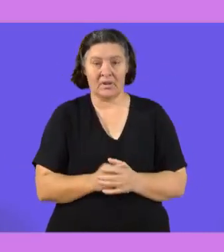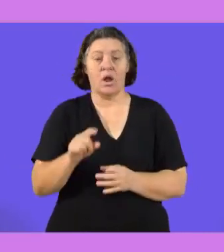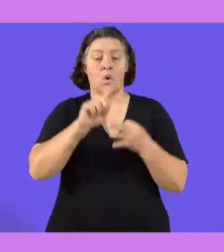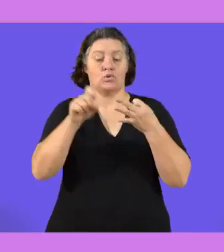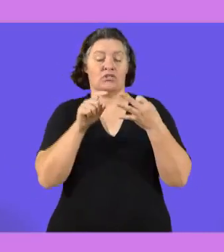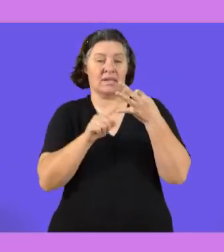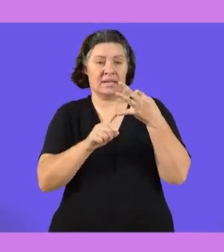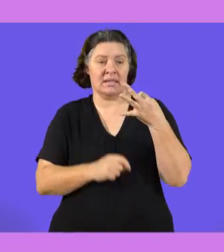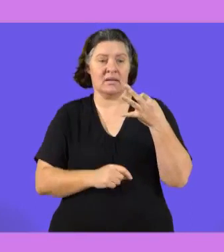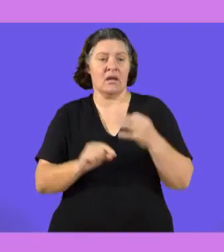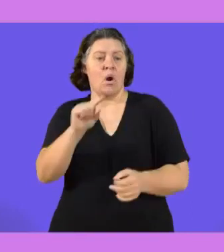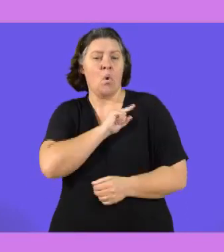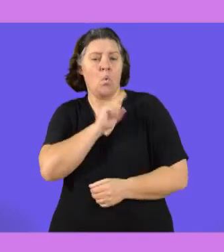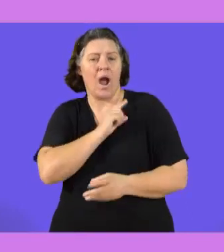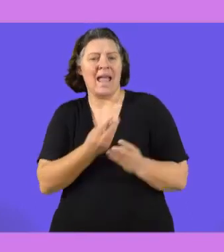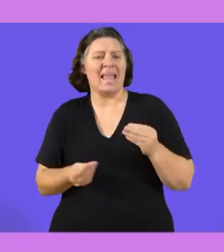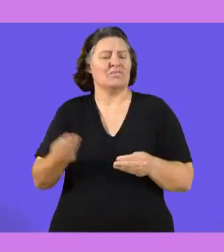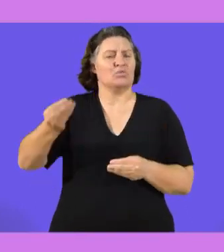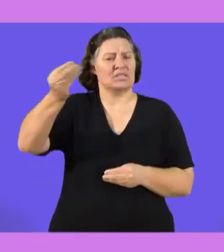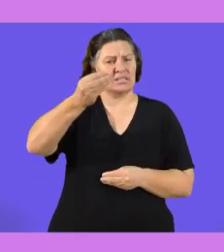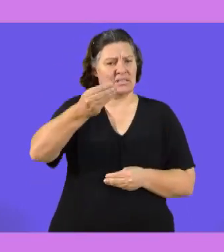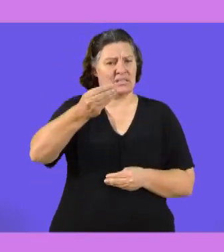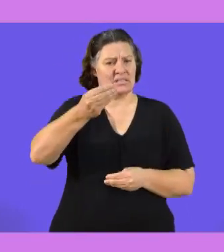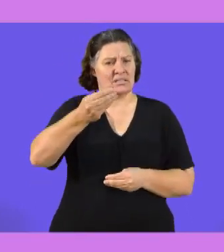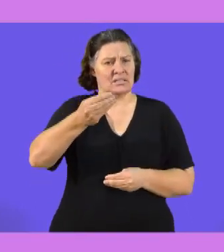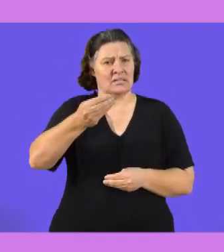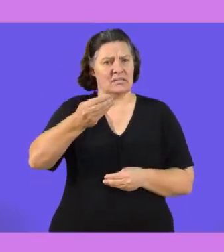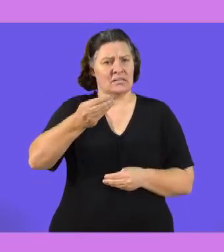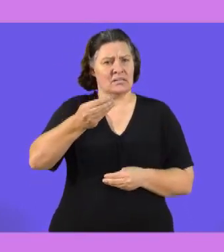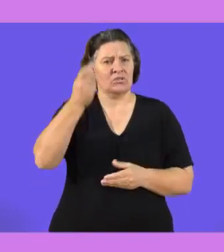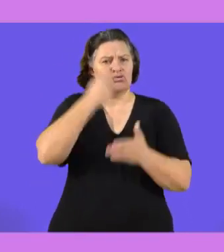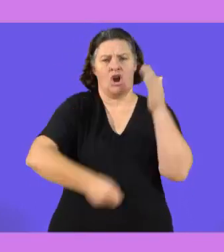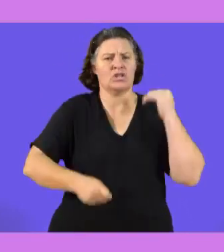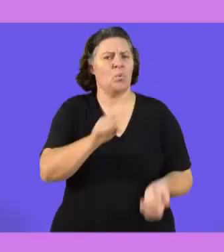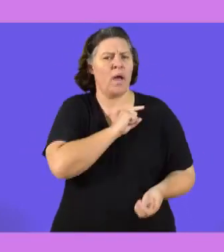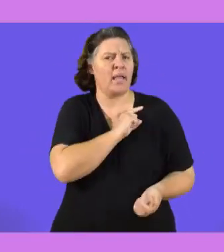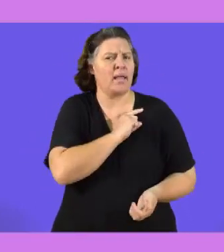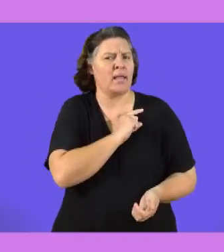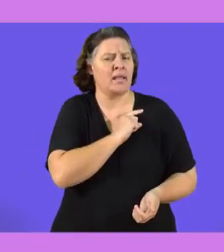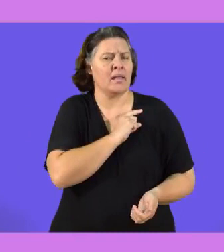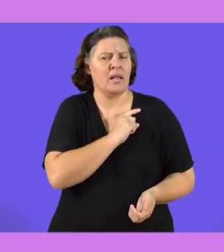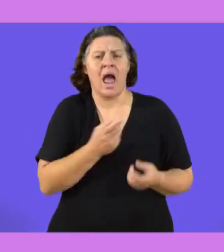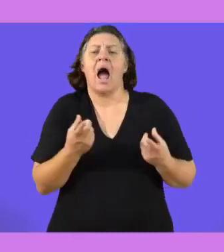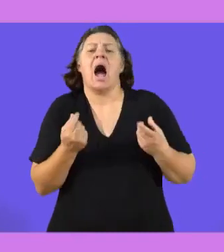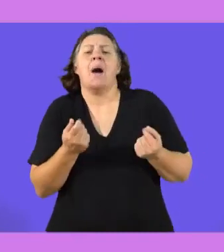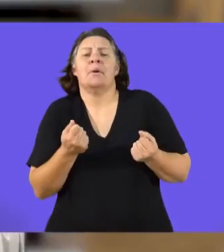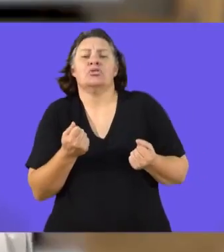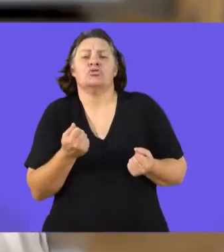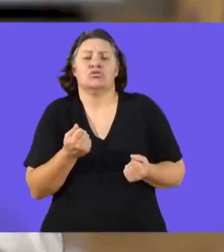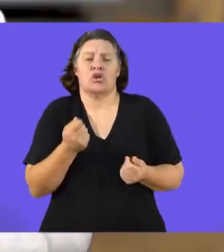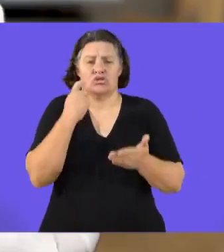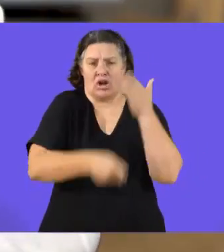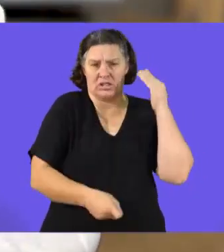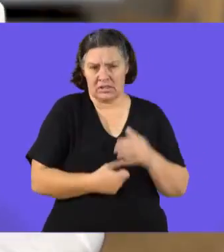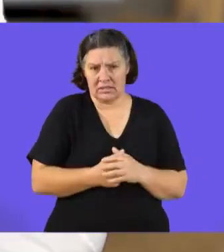has the interest been charged? Why has interest been charged and on what amount was the interest charged?